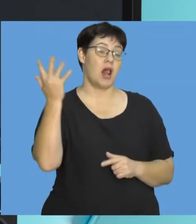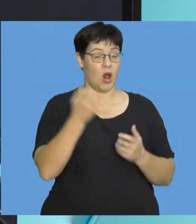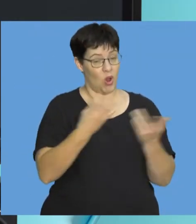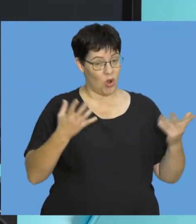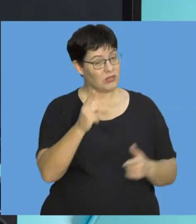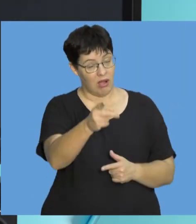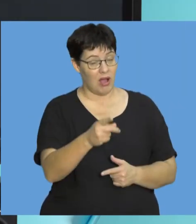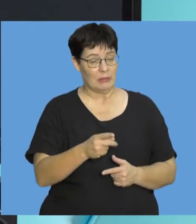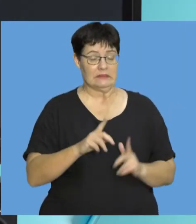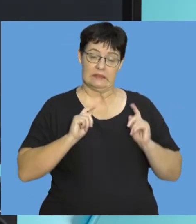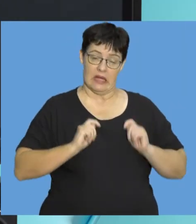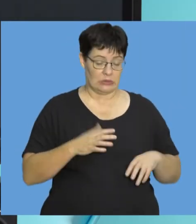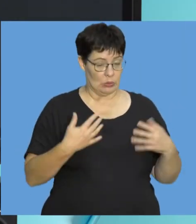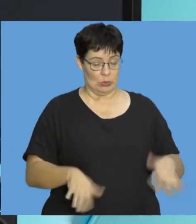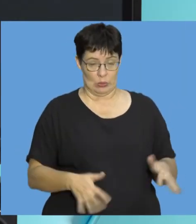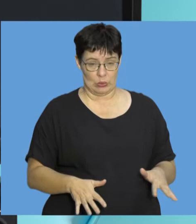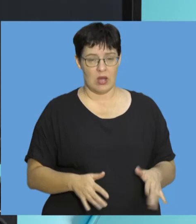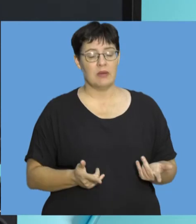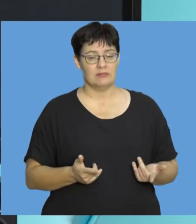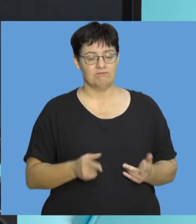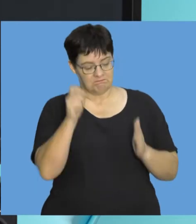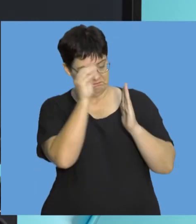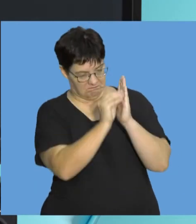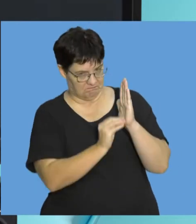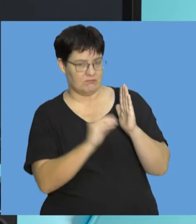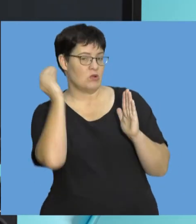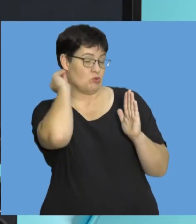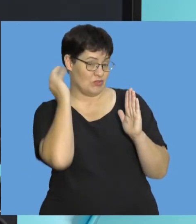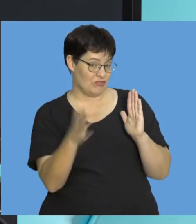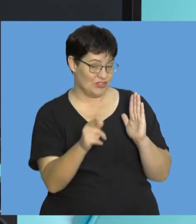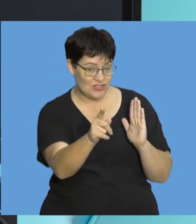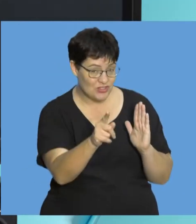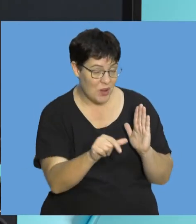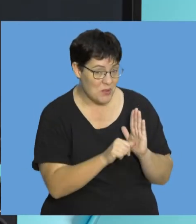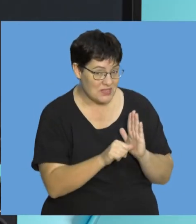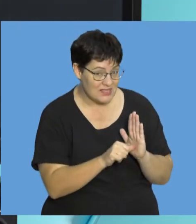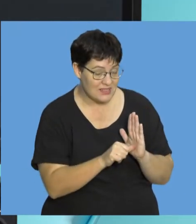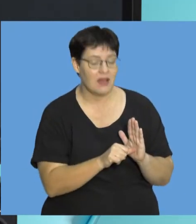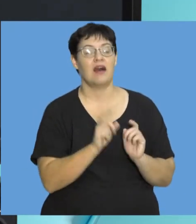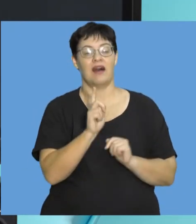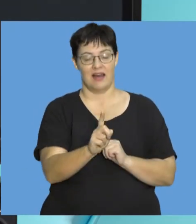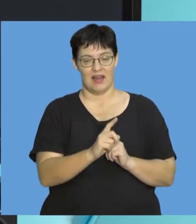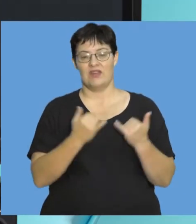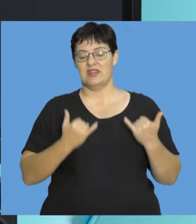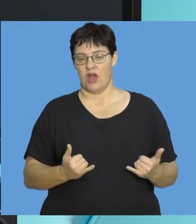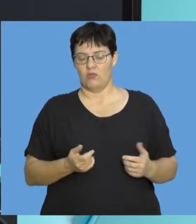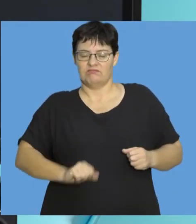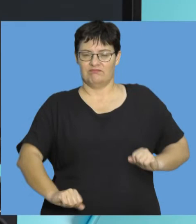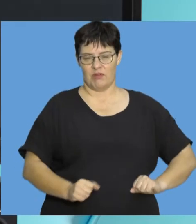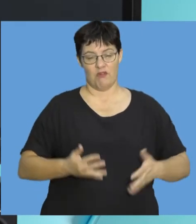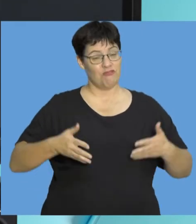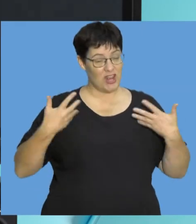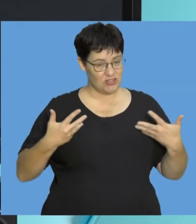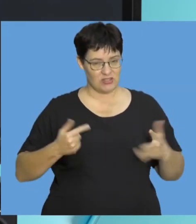said a lot, and I'm sure that you guys have also taken down some notes that are important there. But for now, let's